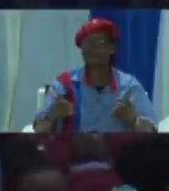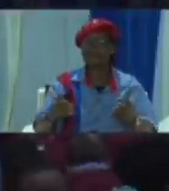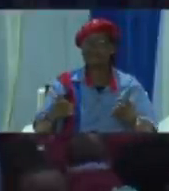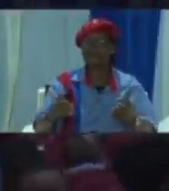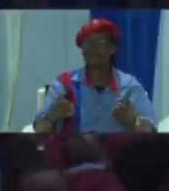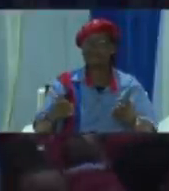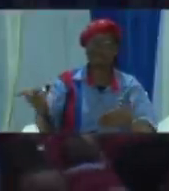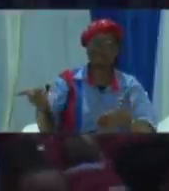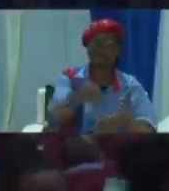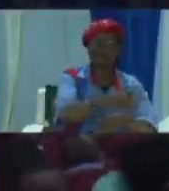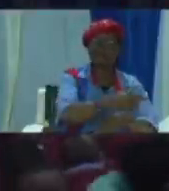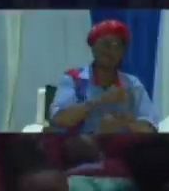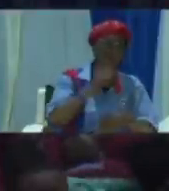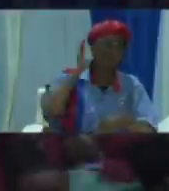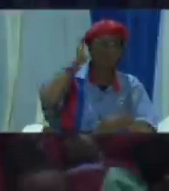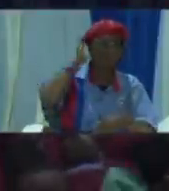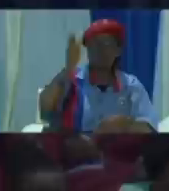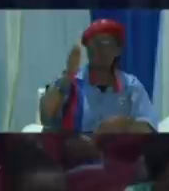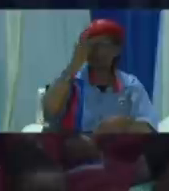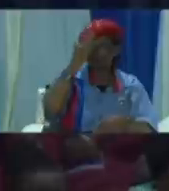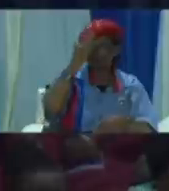know as a preacher